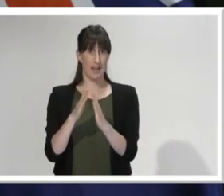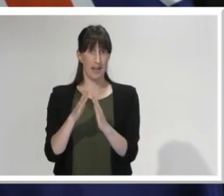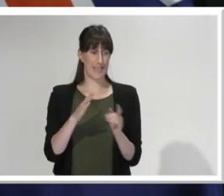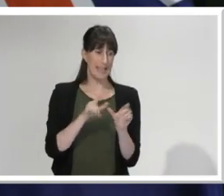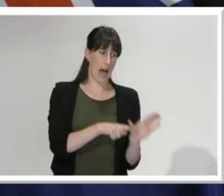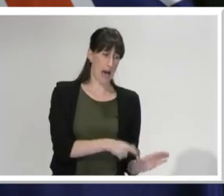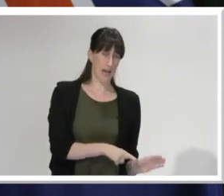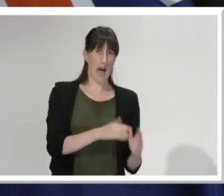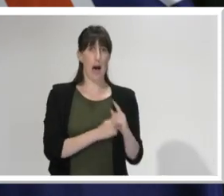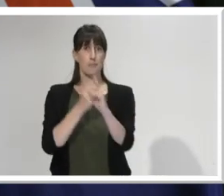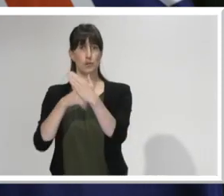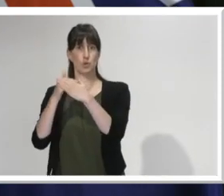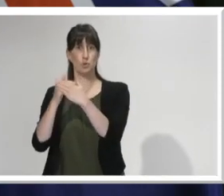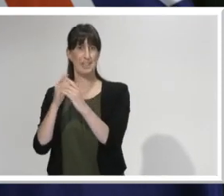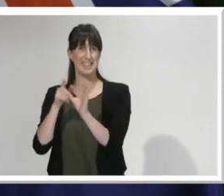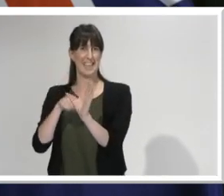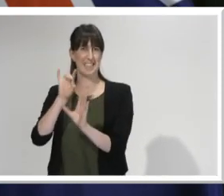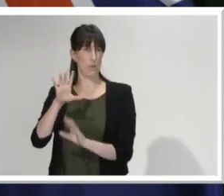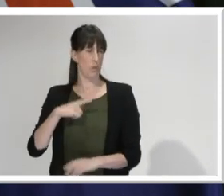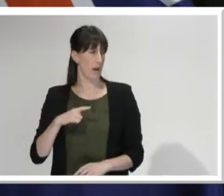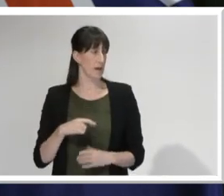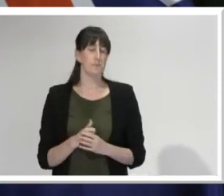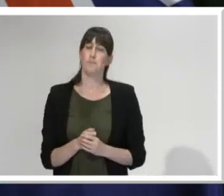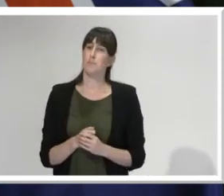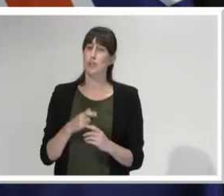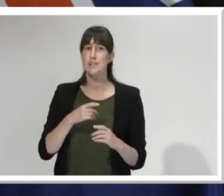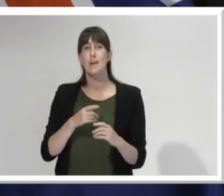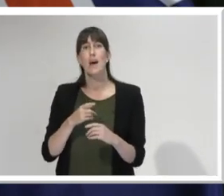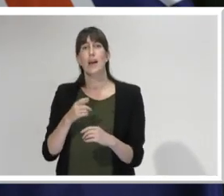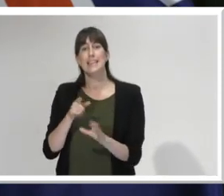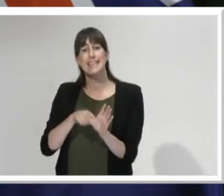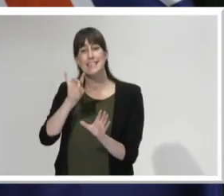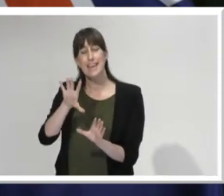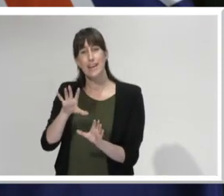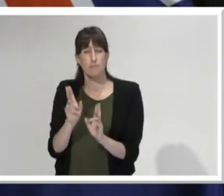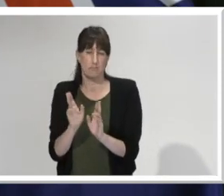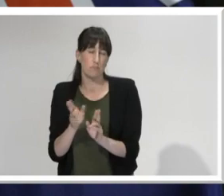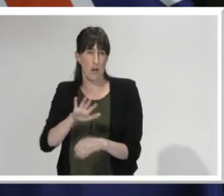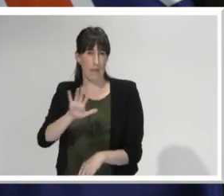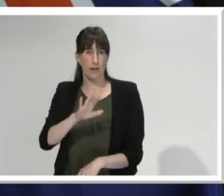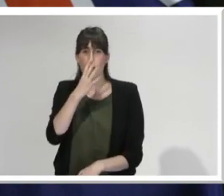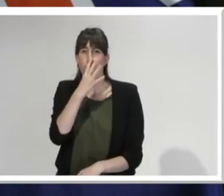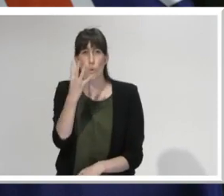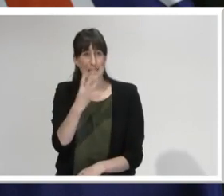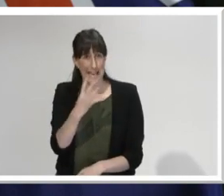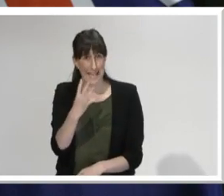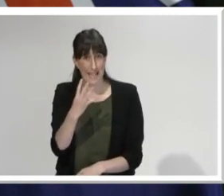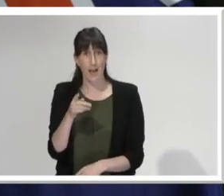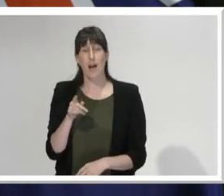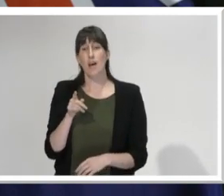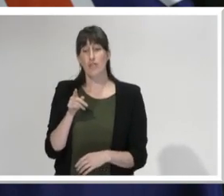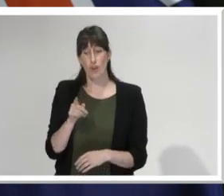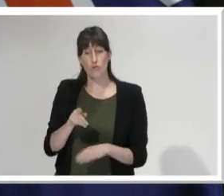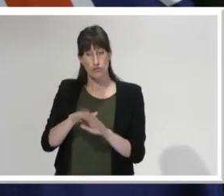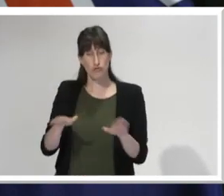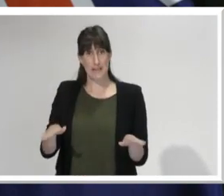is because that covers children up to the age of 14 who, of course, by law do need to be supervised by adults and cannot be left home